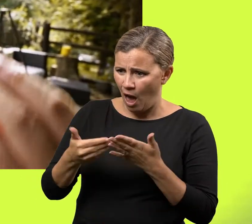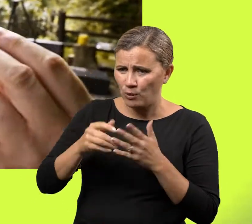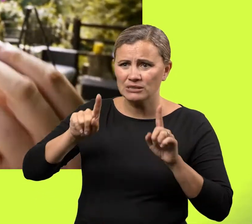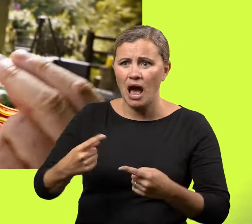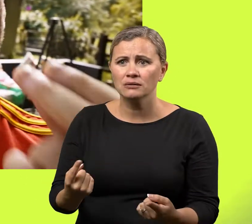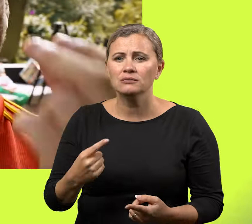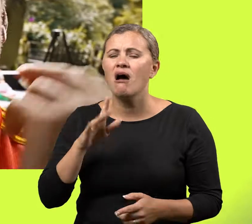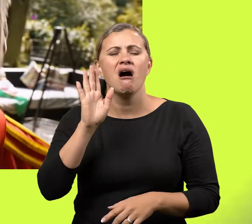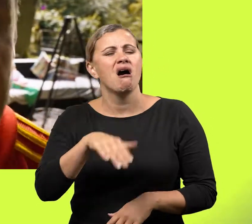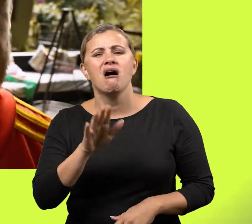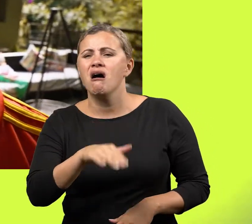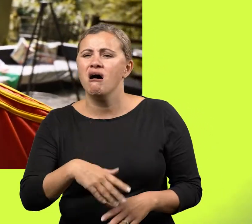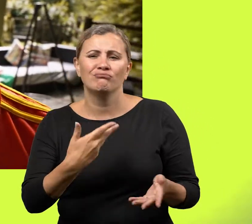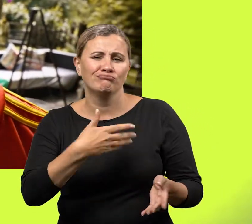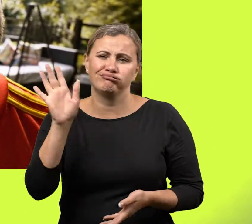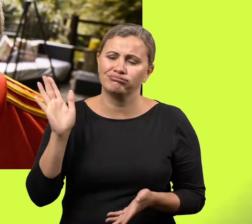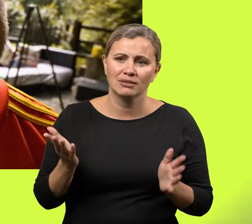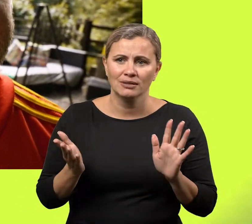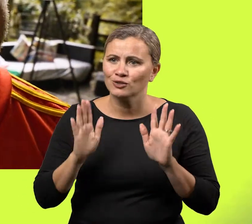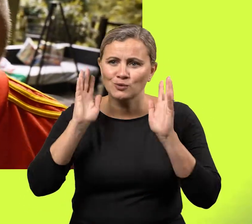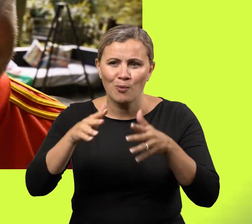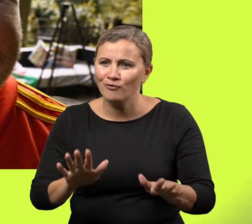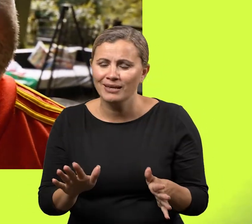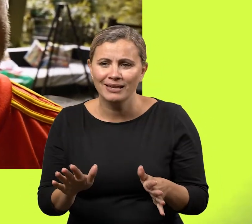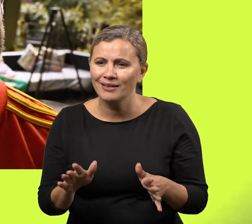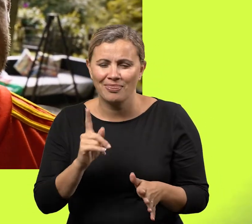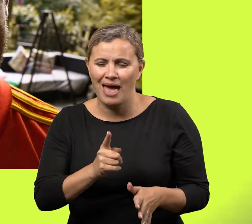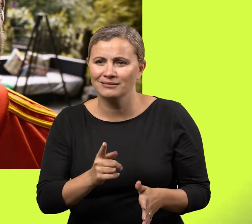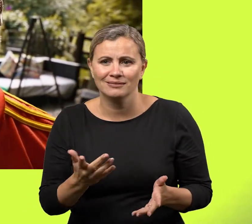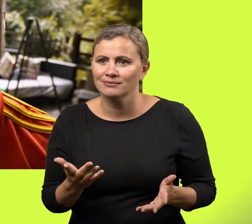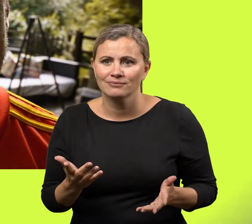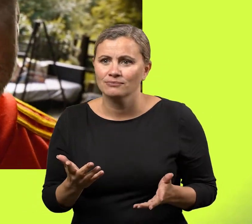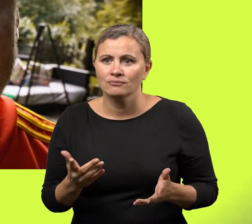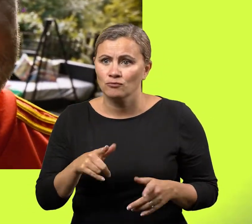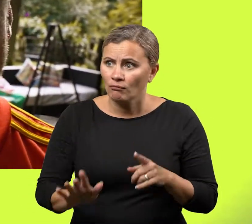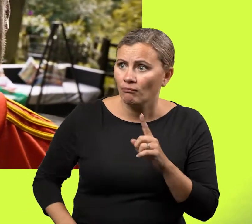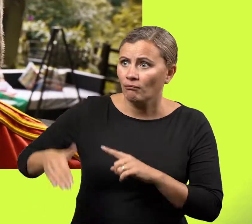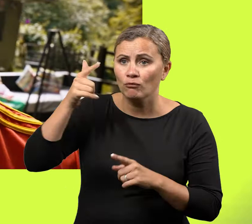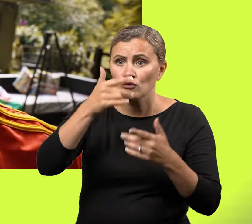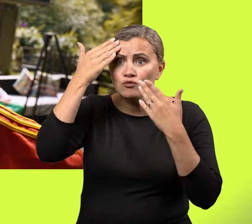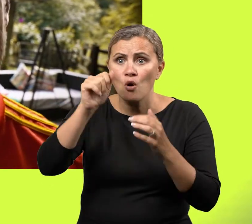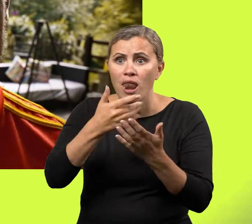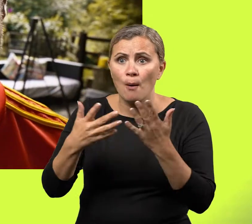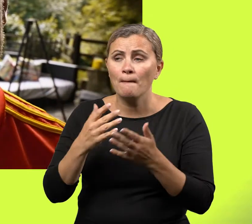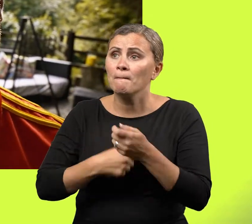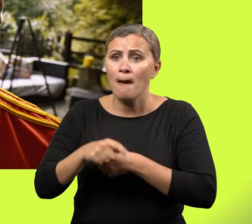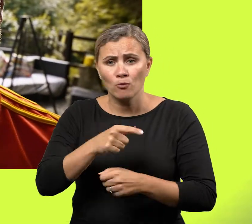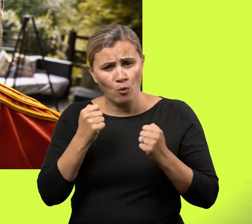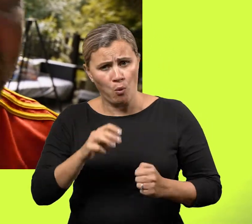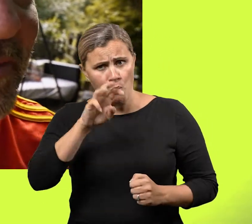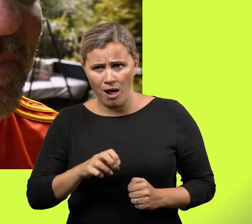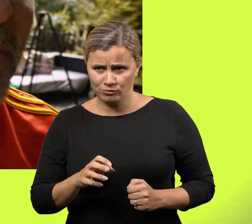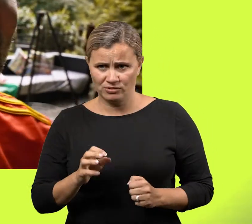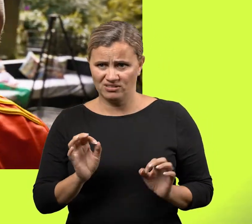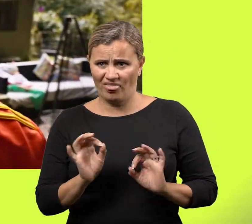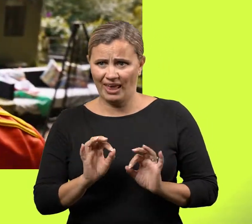Well, that's bollocks, Dad. It just is. Growing up not knowing your language doesn't make you less Welsh. I